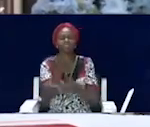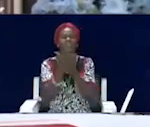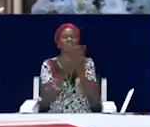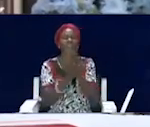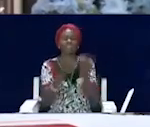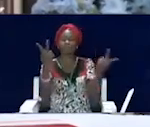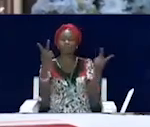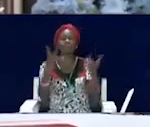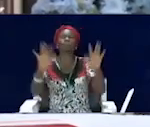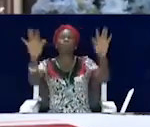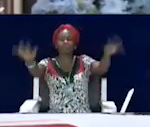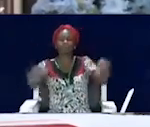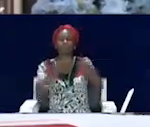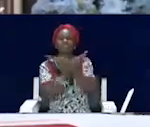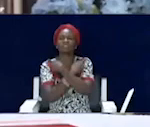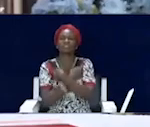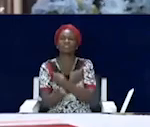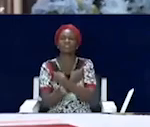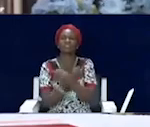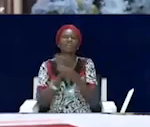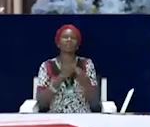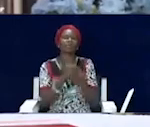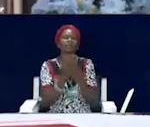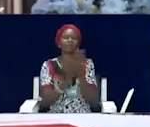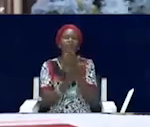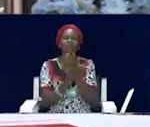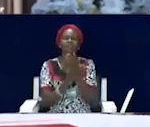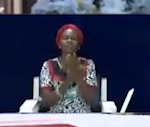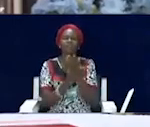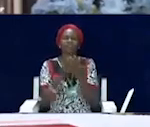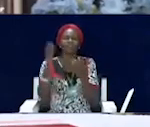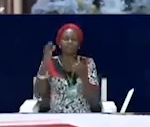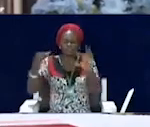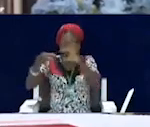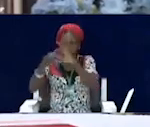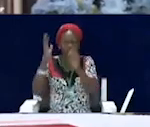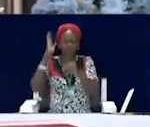two. Our own hands combined will be four.